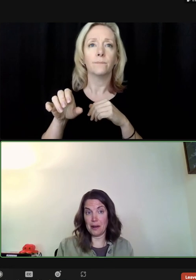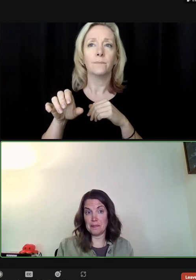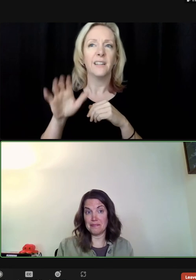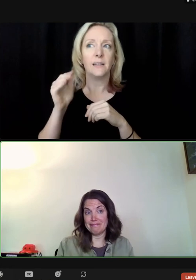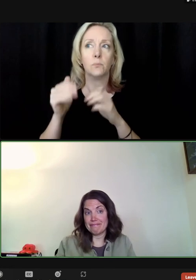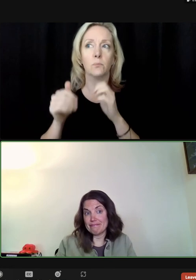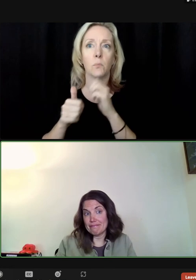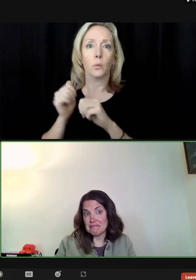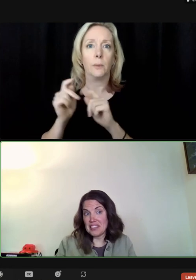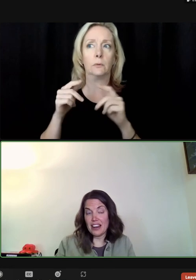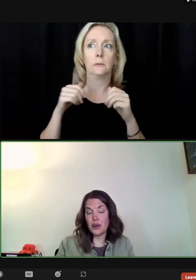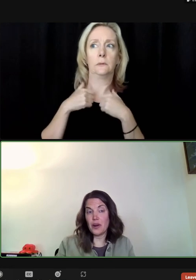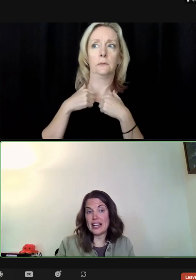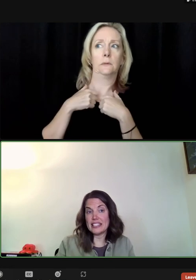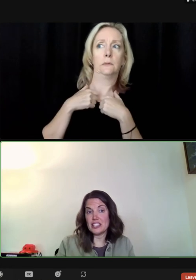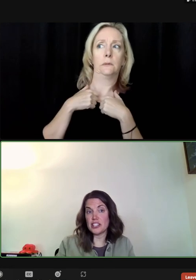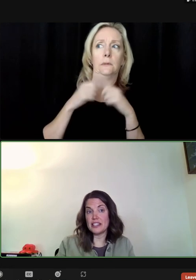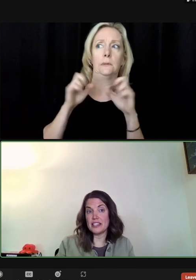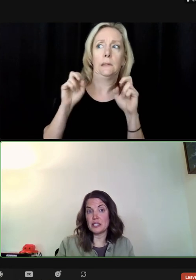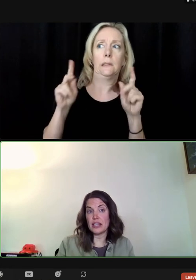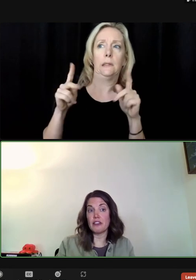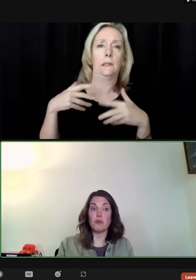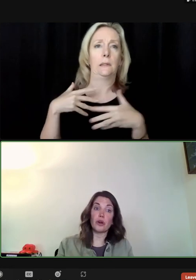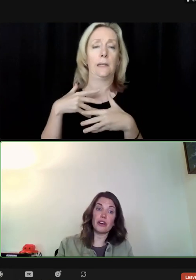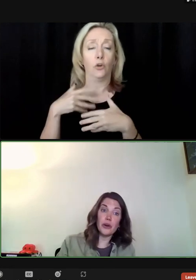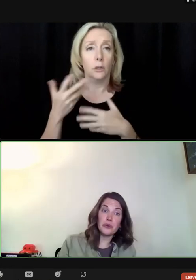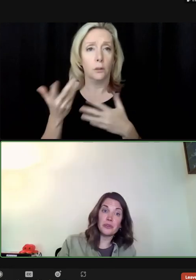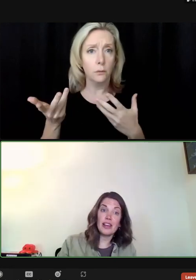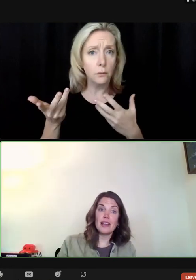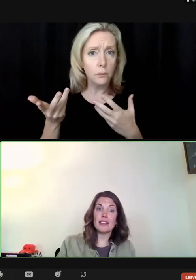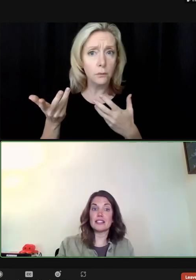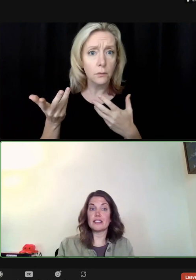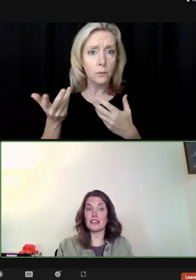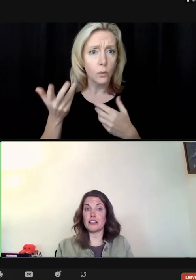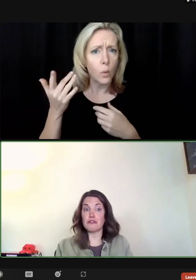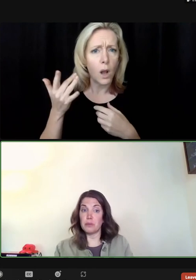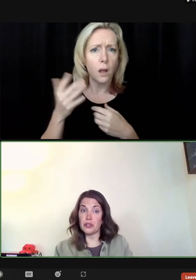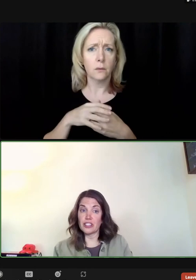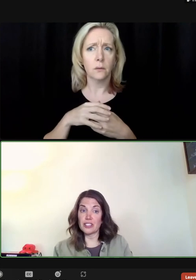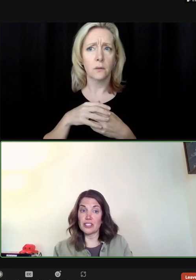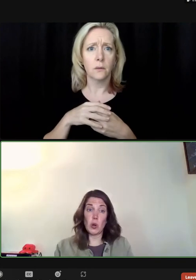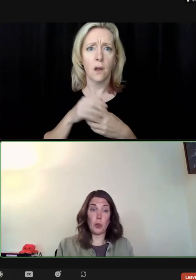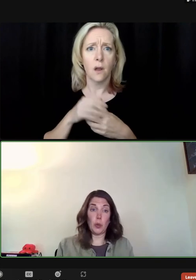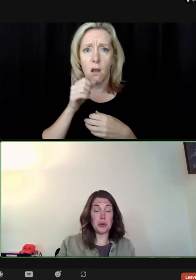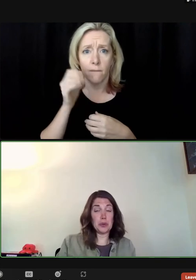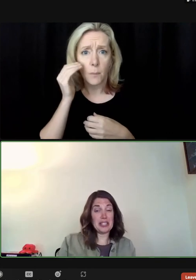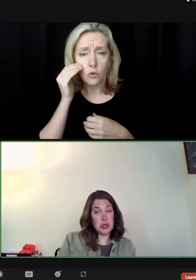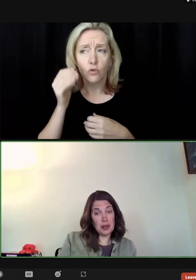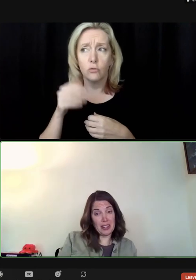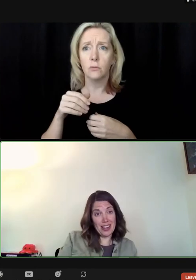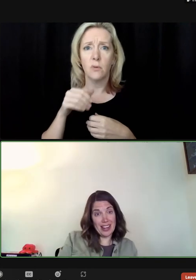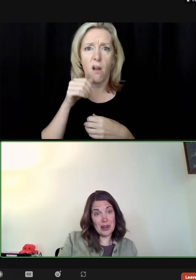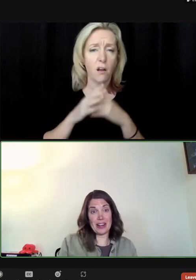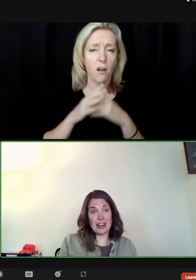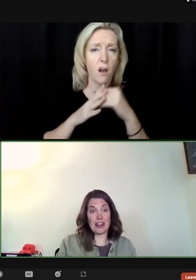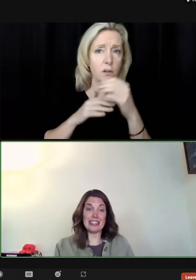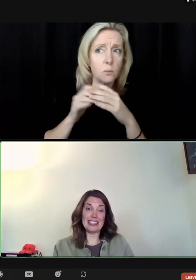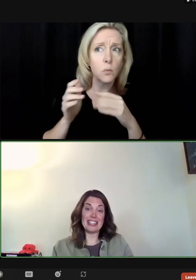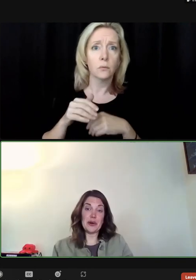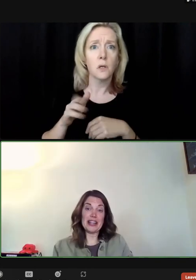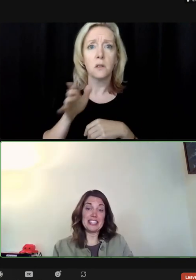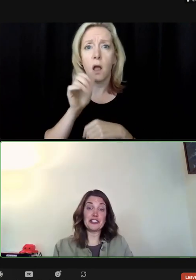everybody. And I don't know why. Is it just that it's kind of more unknown, that it's a little unfamiliar? We don't really do it a